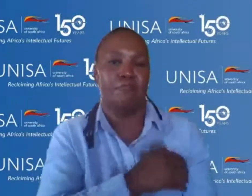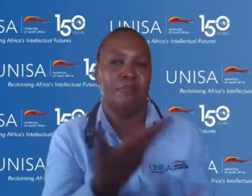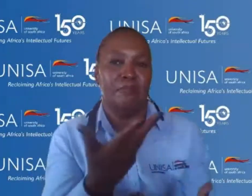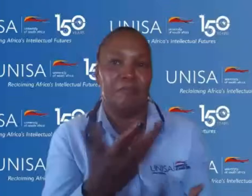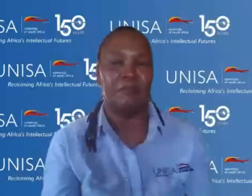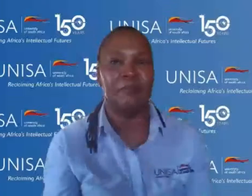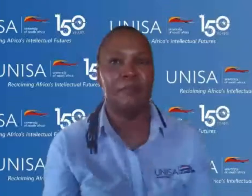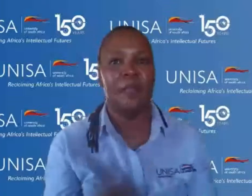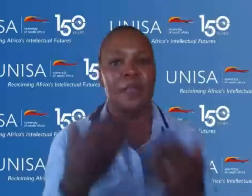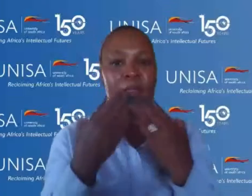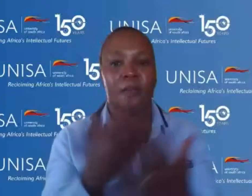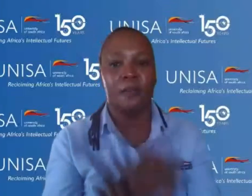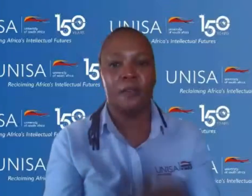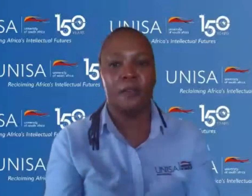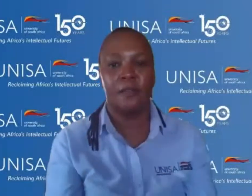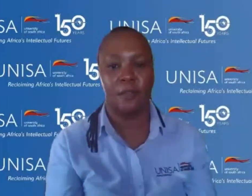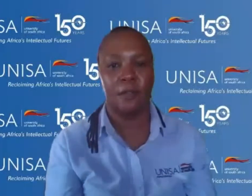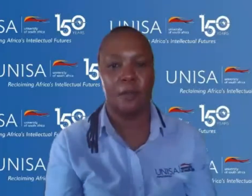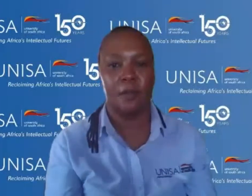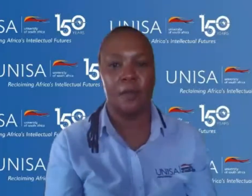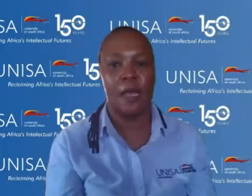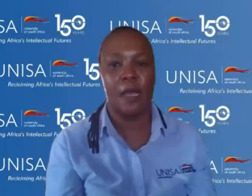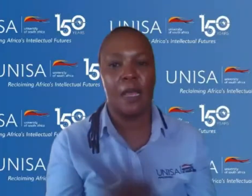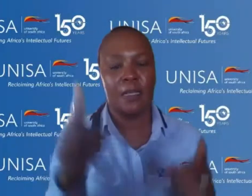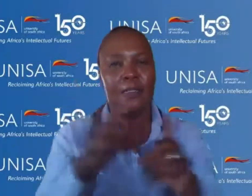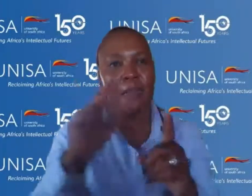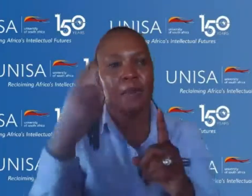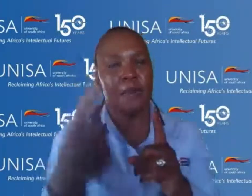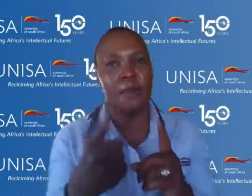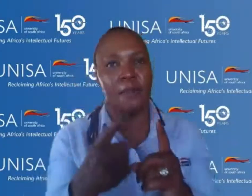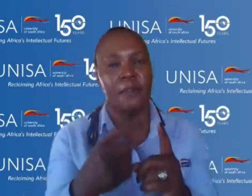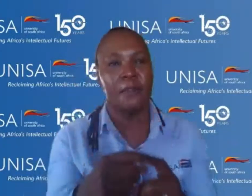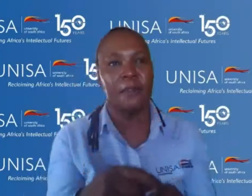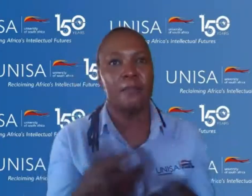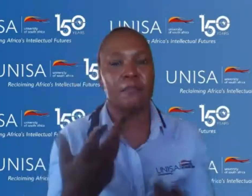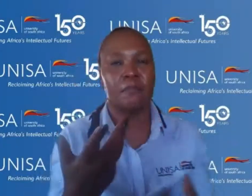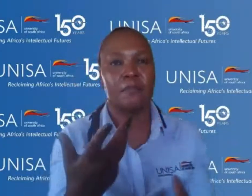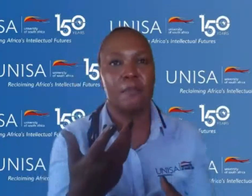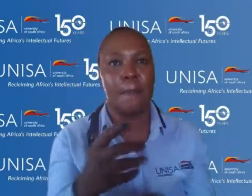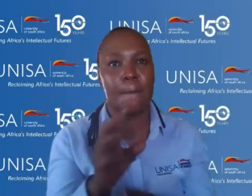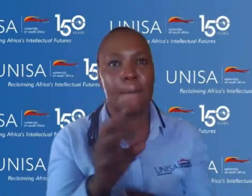Thank you. I see another hand. Memo Tsepe have raised the hand.